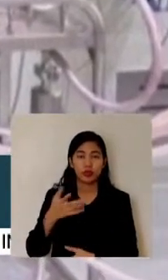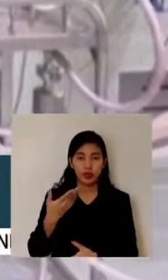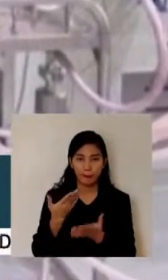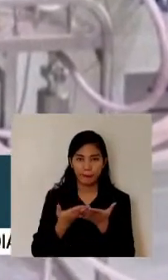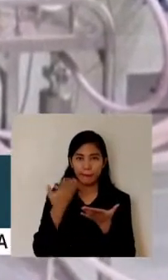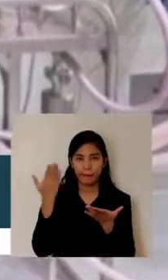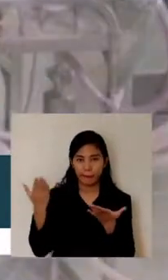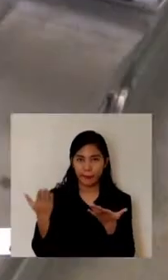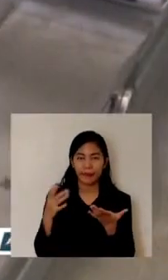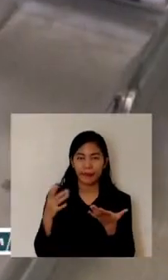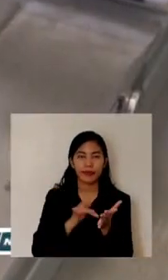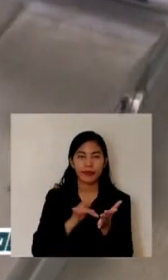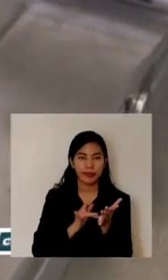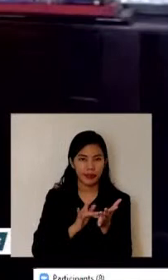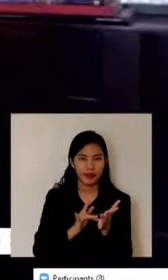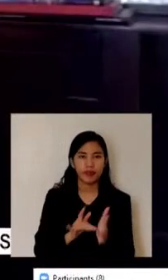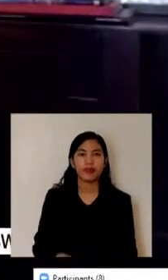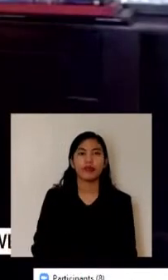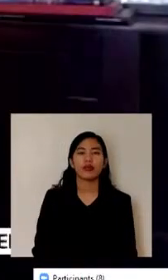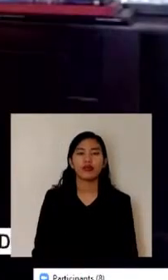drug.